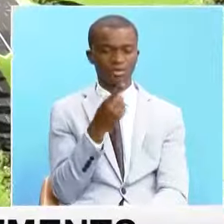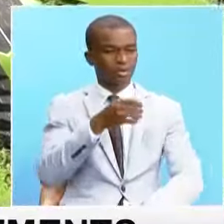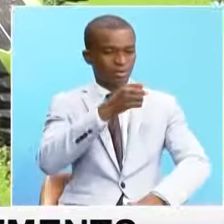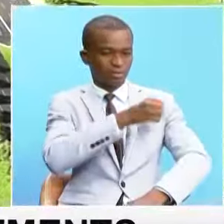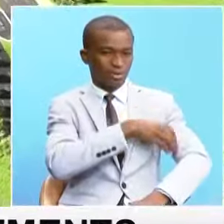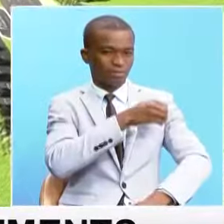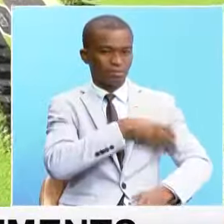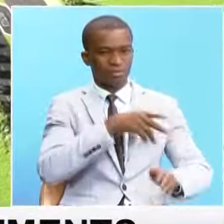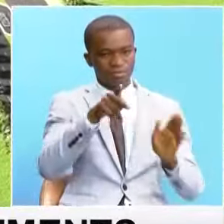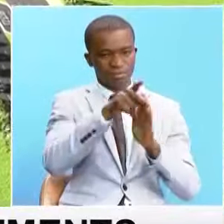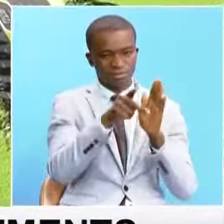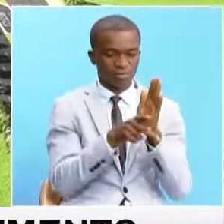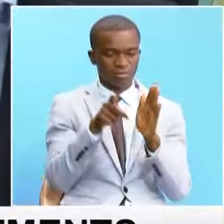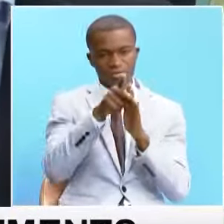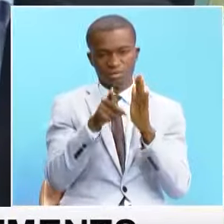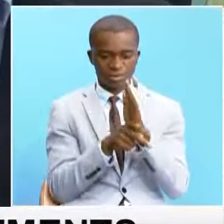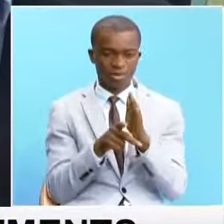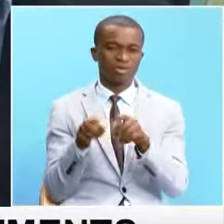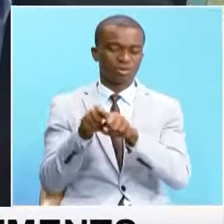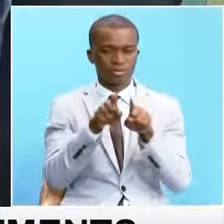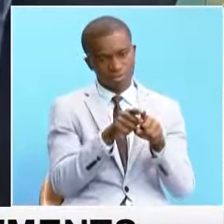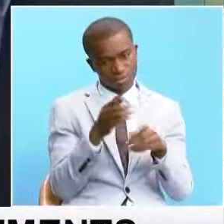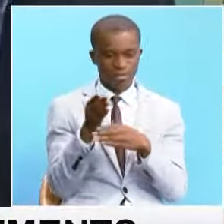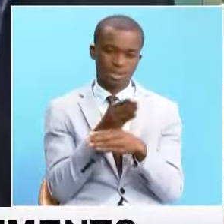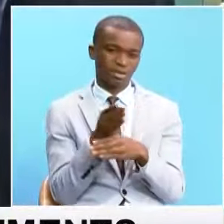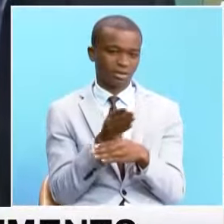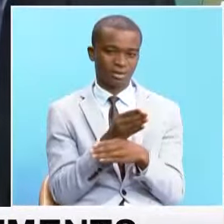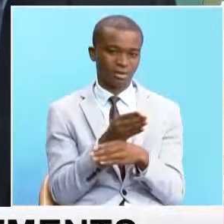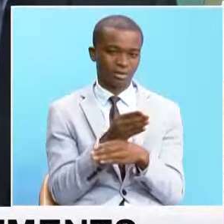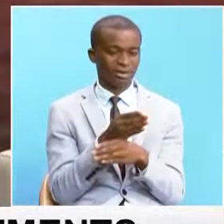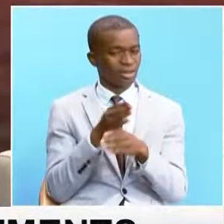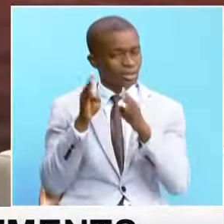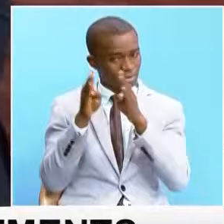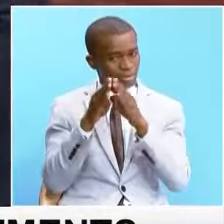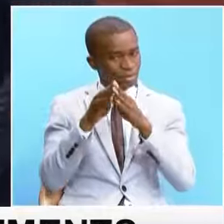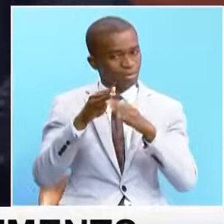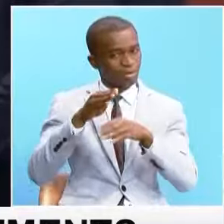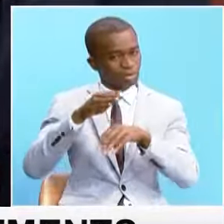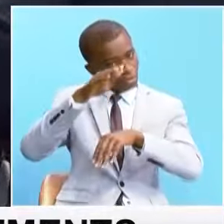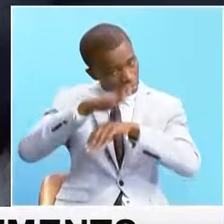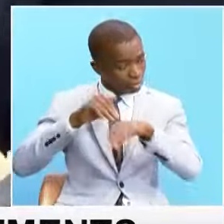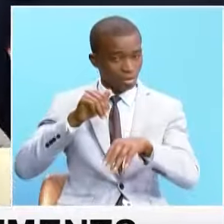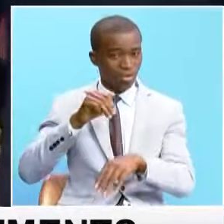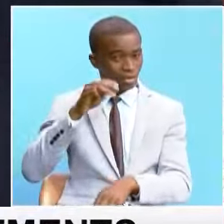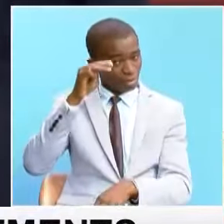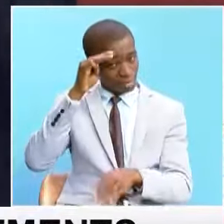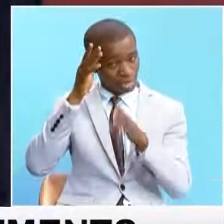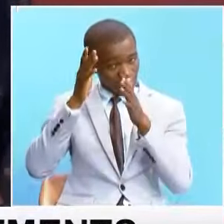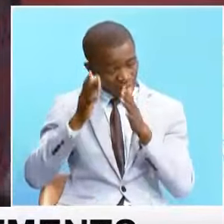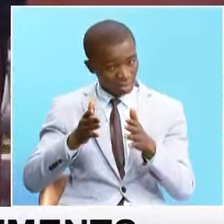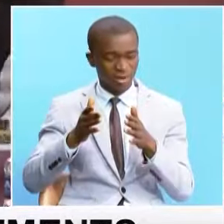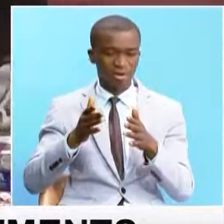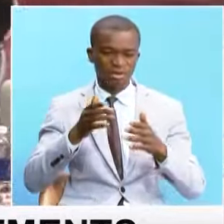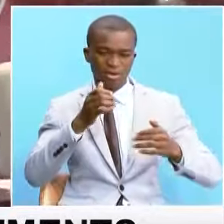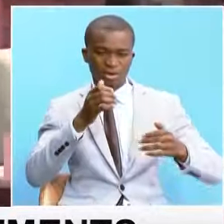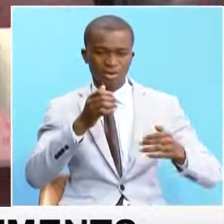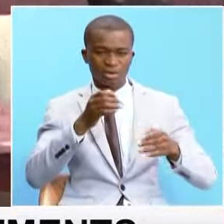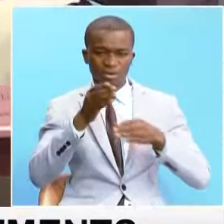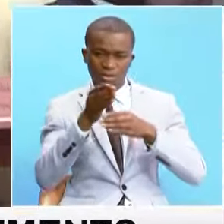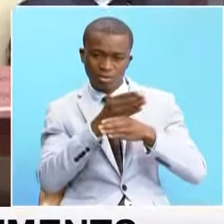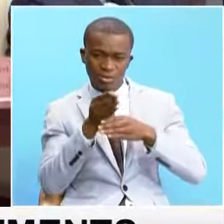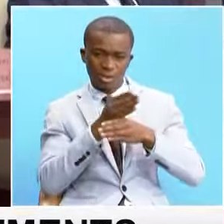business potentials in Zambia. The forum has invited the Zambia Commerce and Trade Authorities, such as the Minister of Commerce,